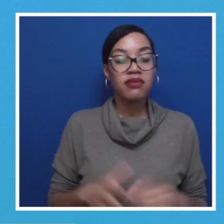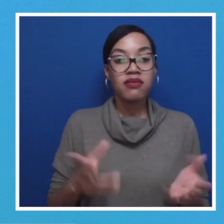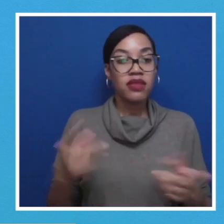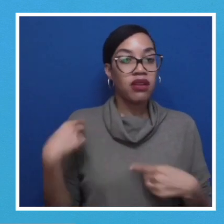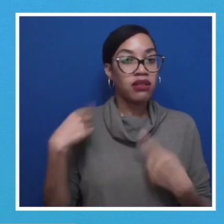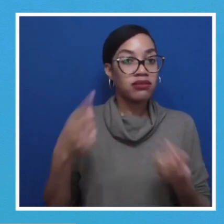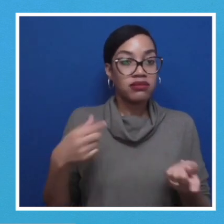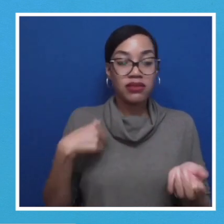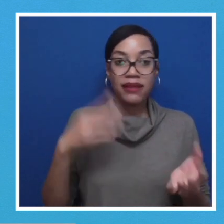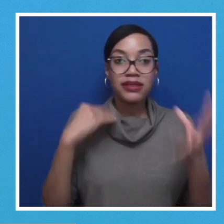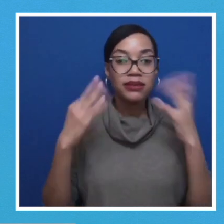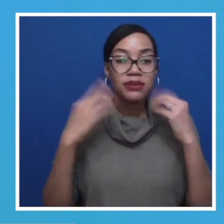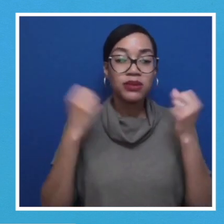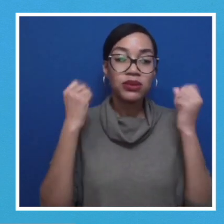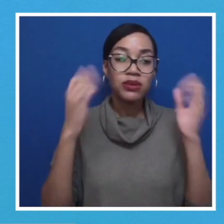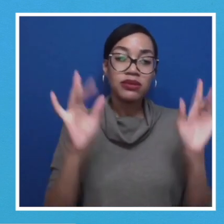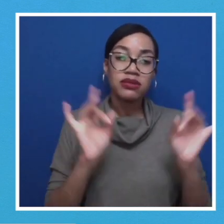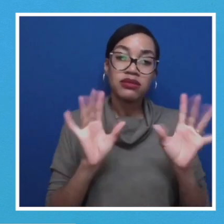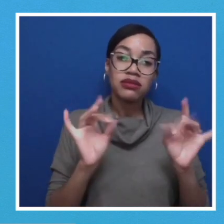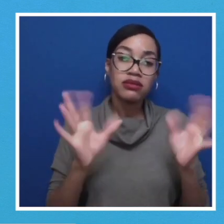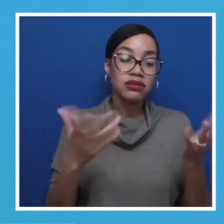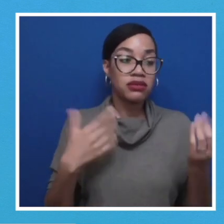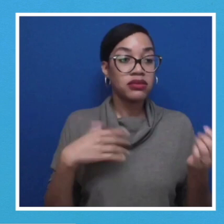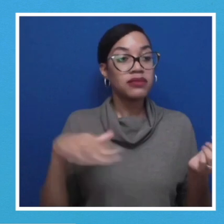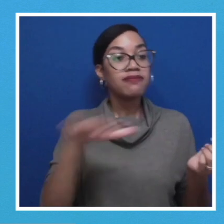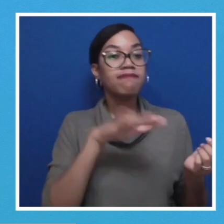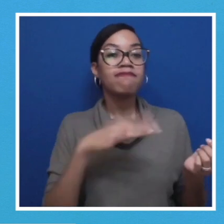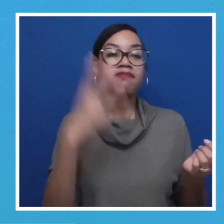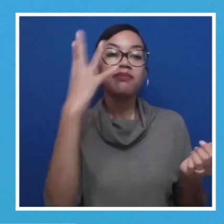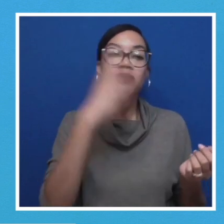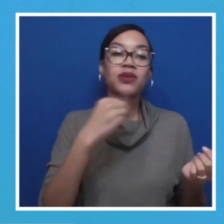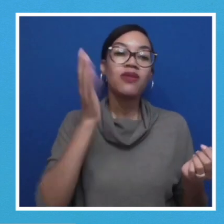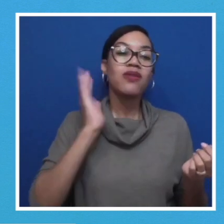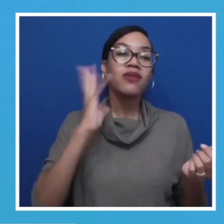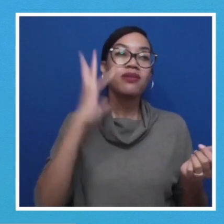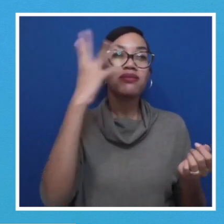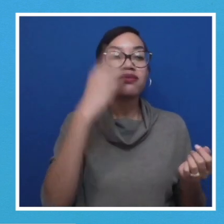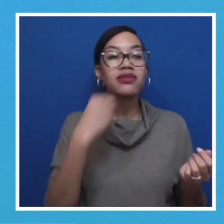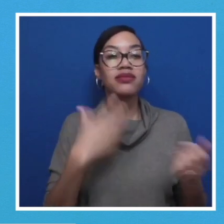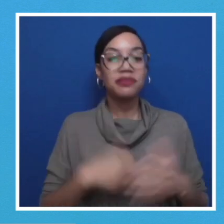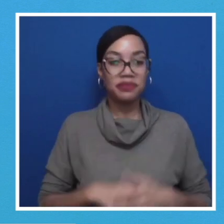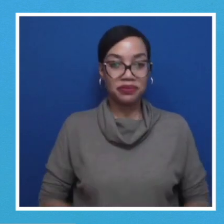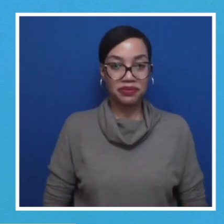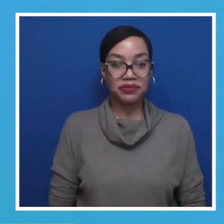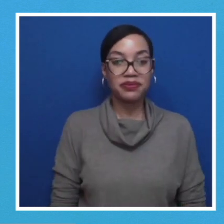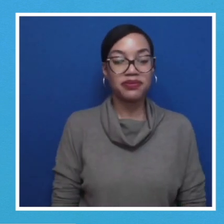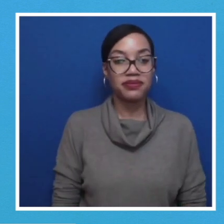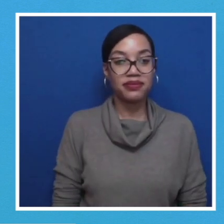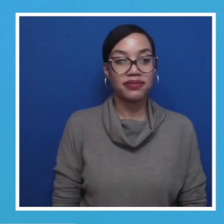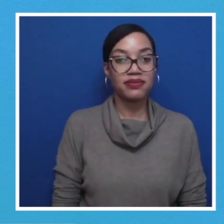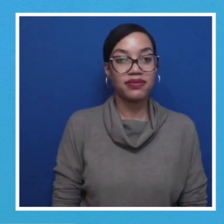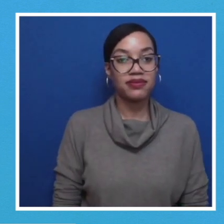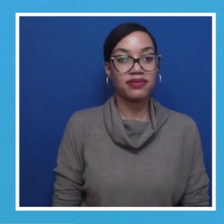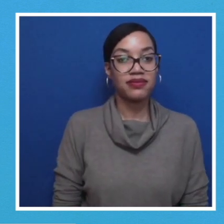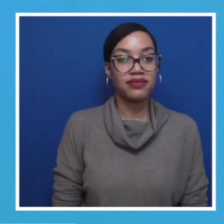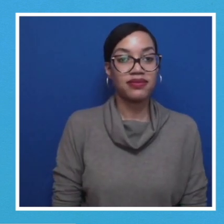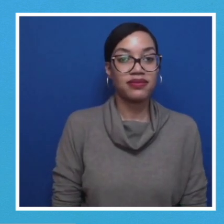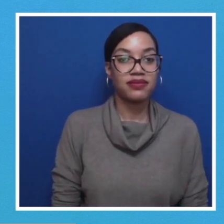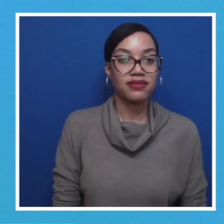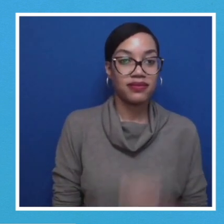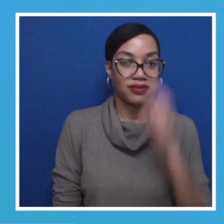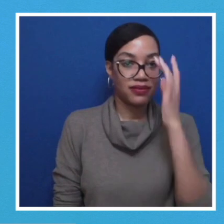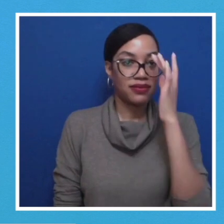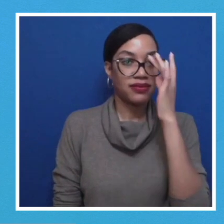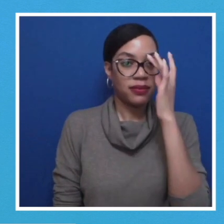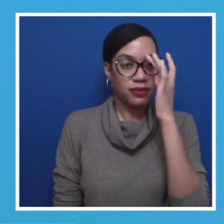ecosystems are now completely contaminated, toxic zones. And we're talking about the largest industrial impact zone, as big as destroying the